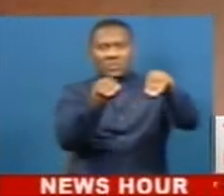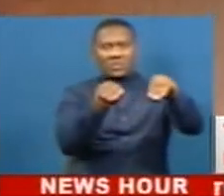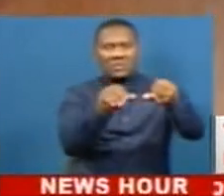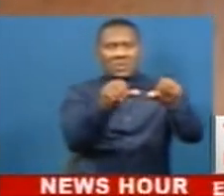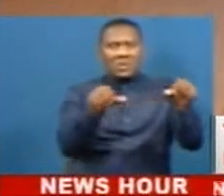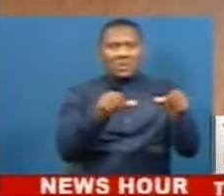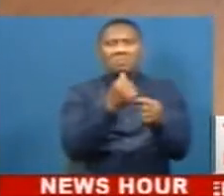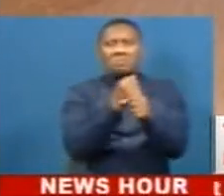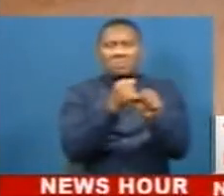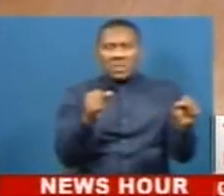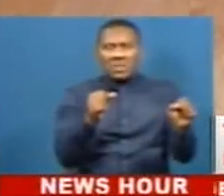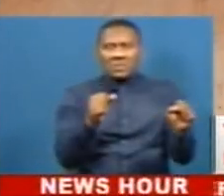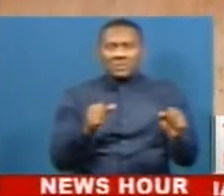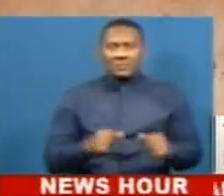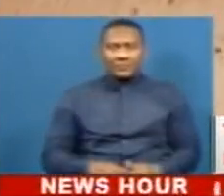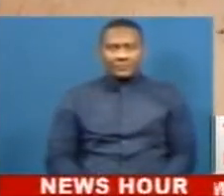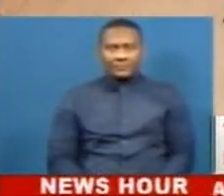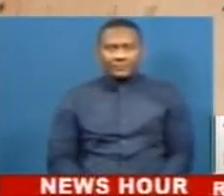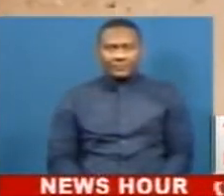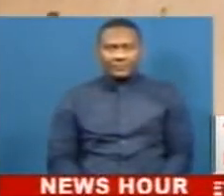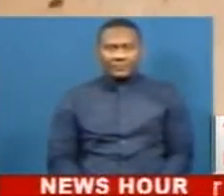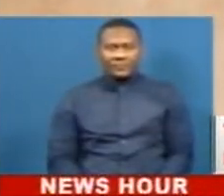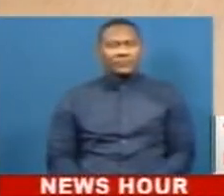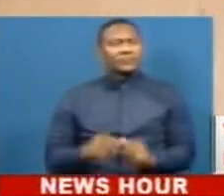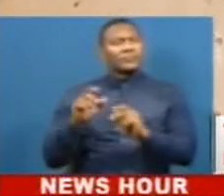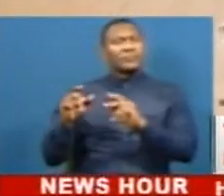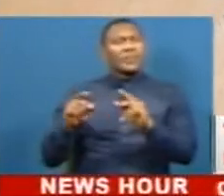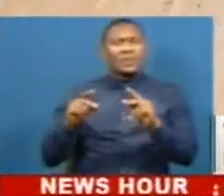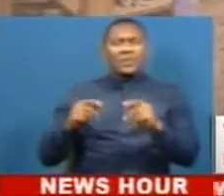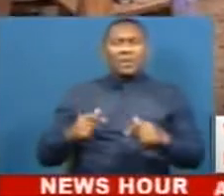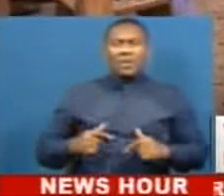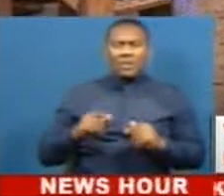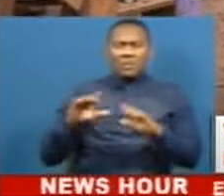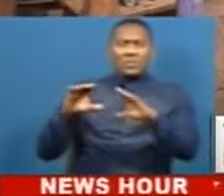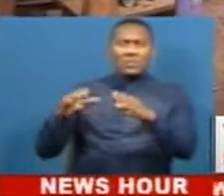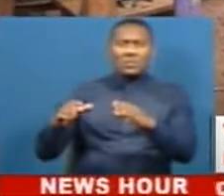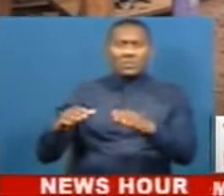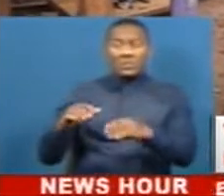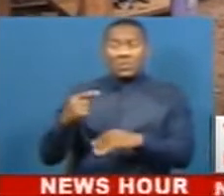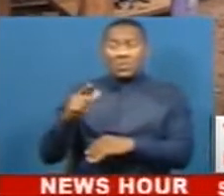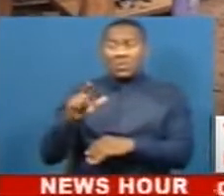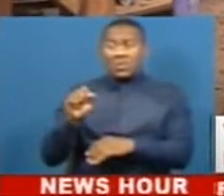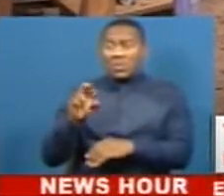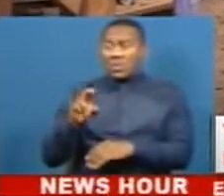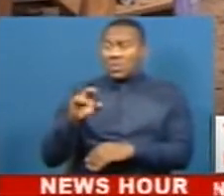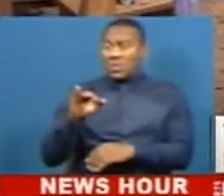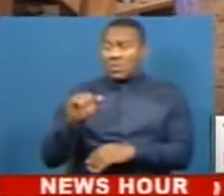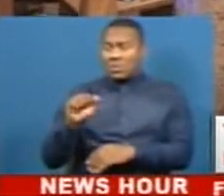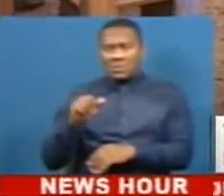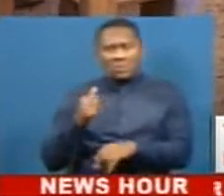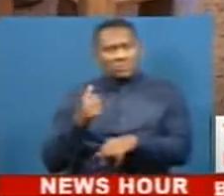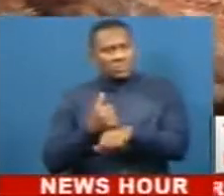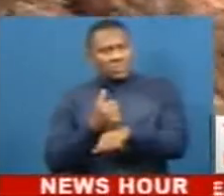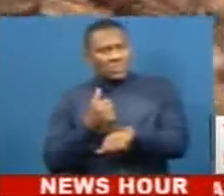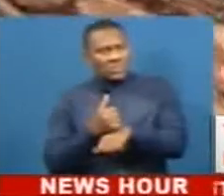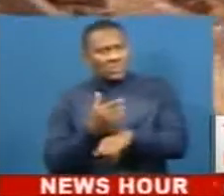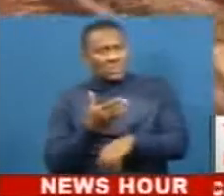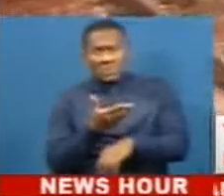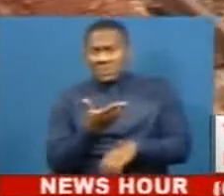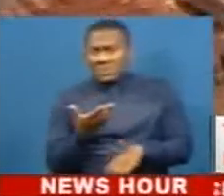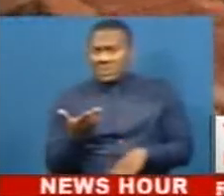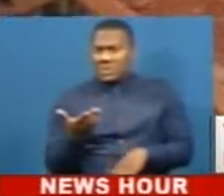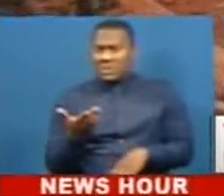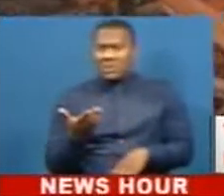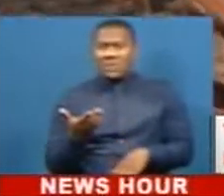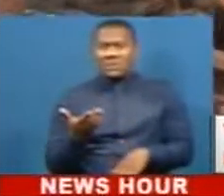safety to avoid the looming danger. Resident of the town, Madame Gloria Puache, blamed the situation on the inaction